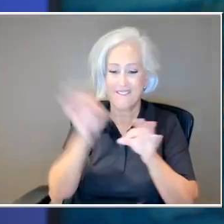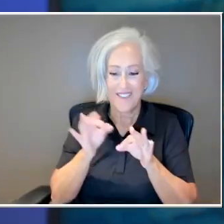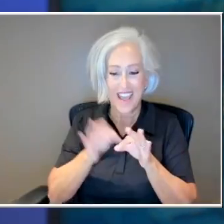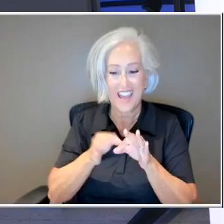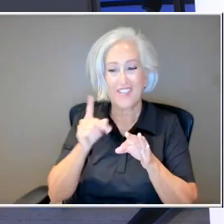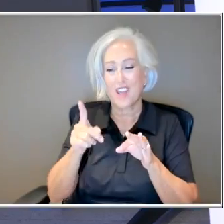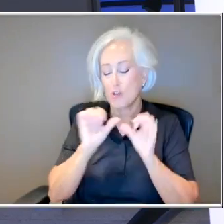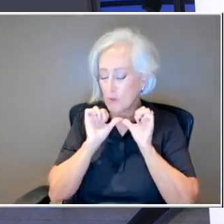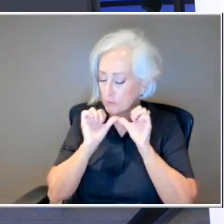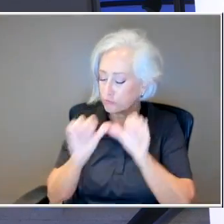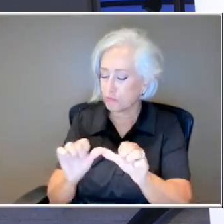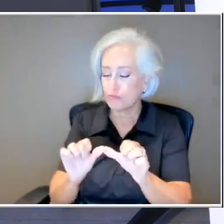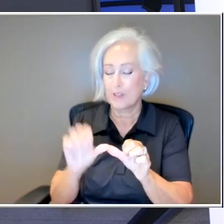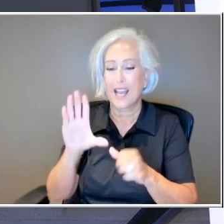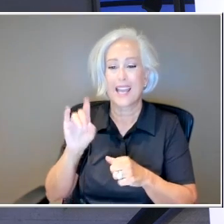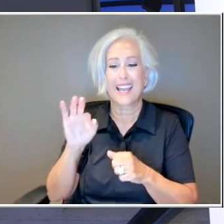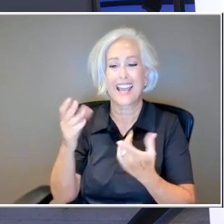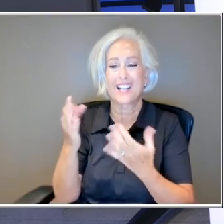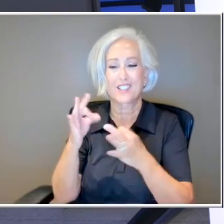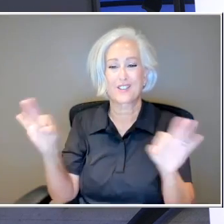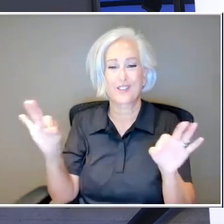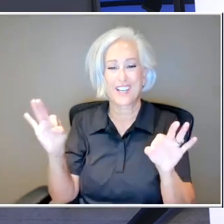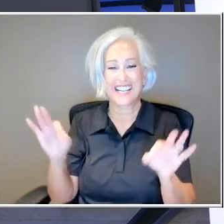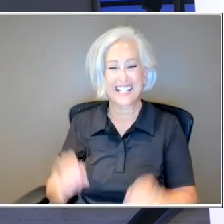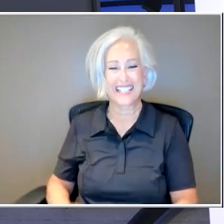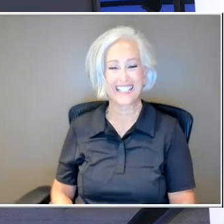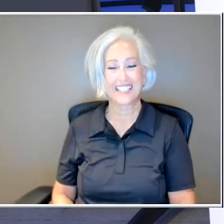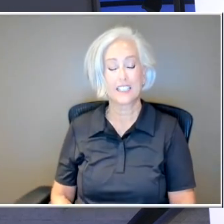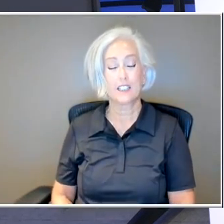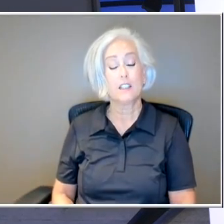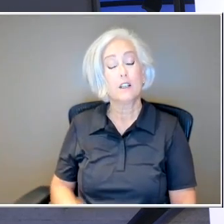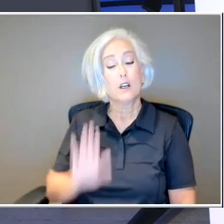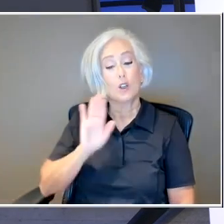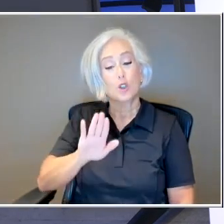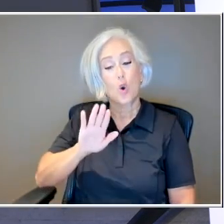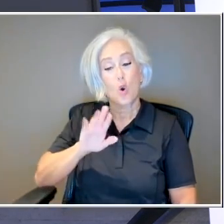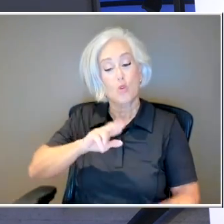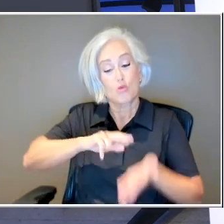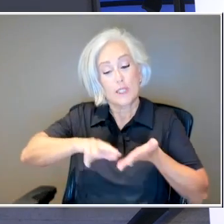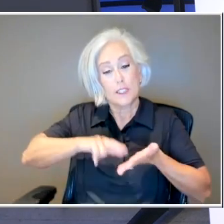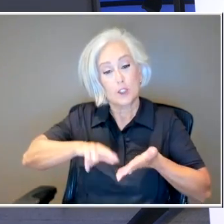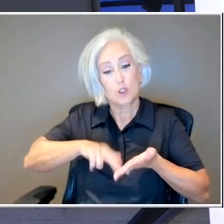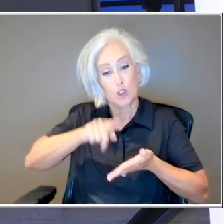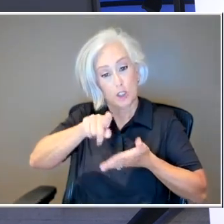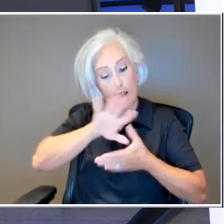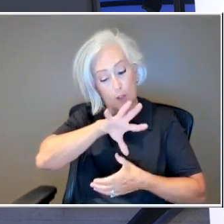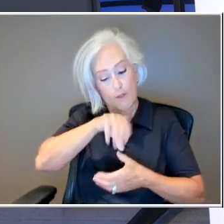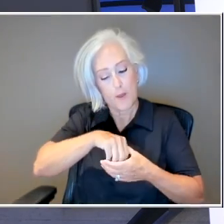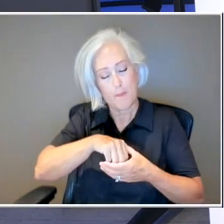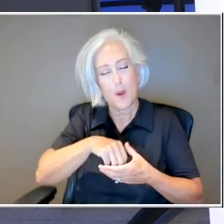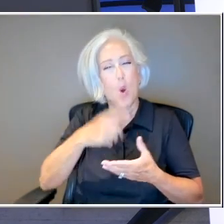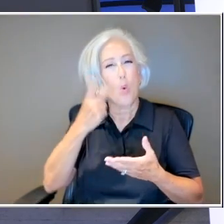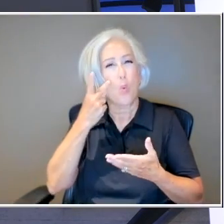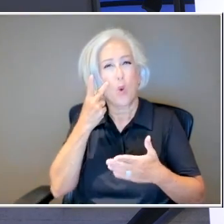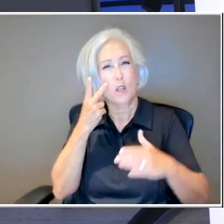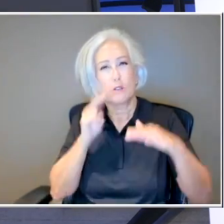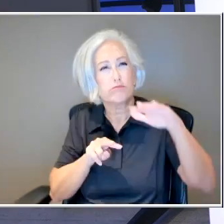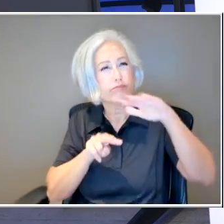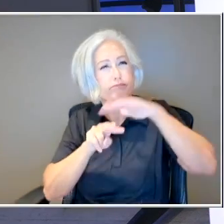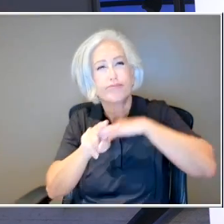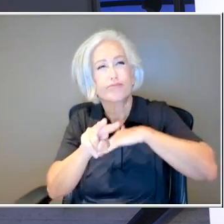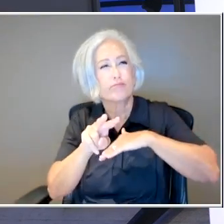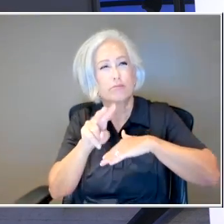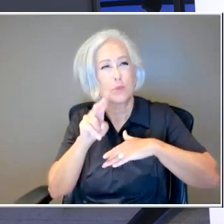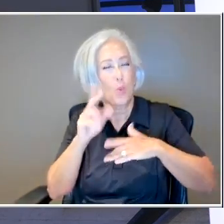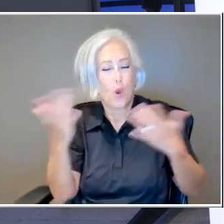cancer-free. On that note, and with all the research that you've been involved in, what's promising to you? What excites you that's coming down the